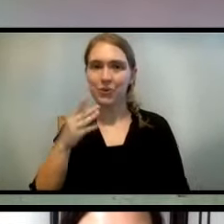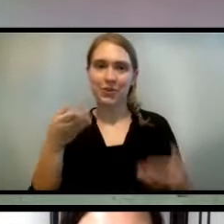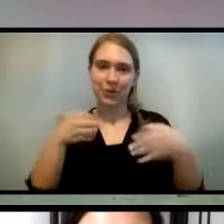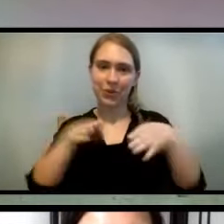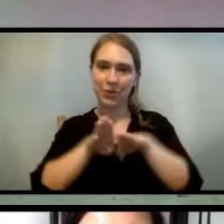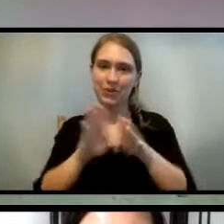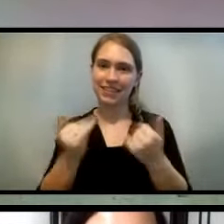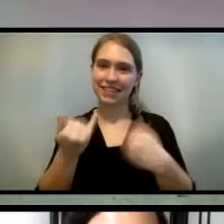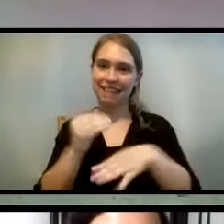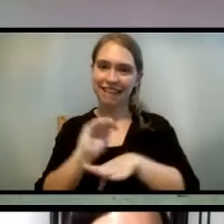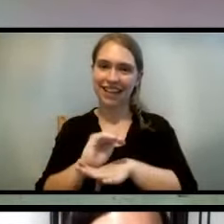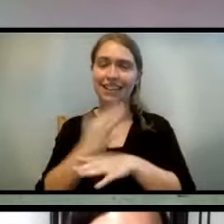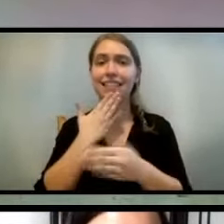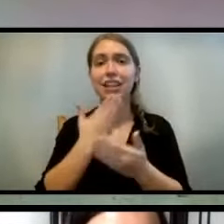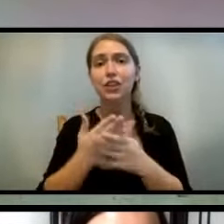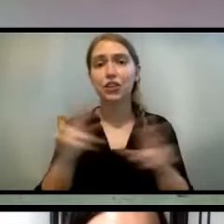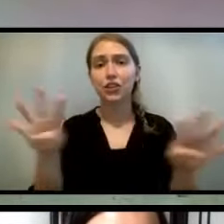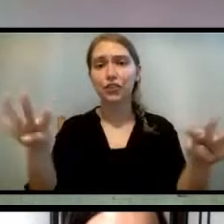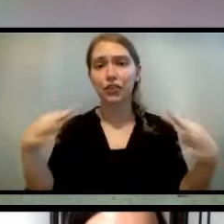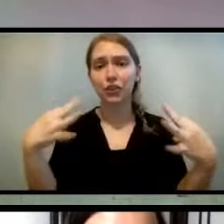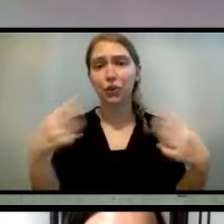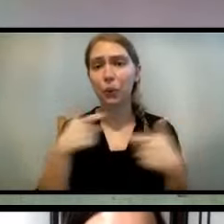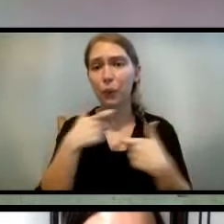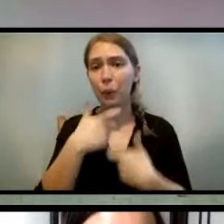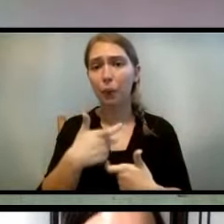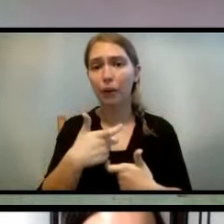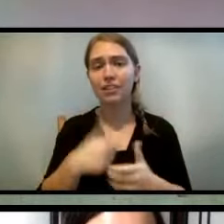tuning in. Thank you, editors, for sharing